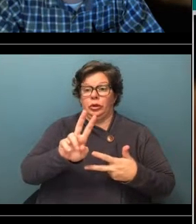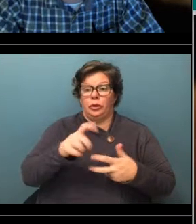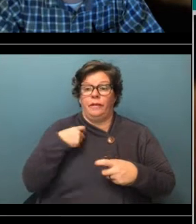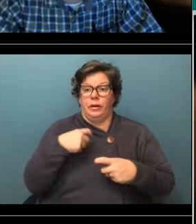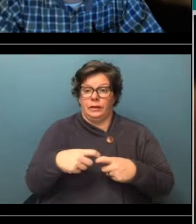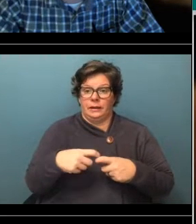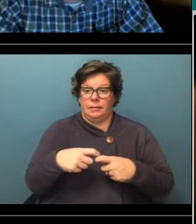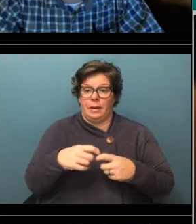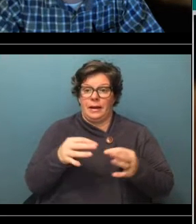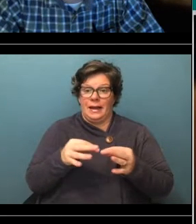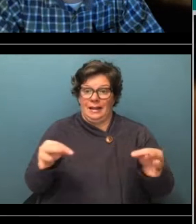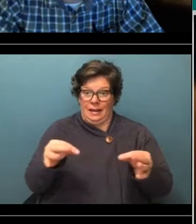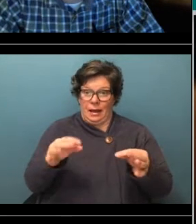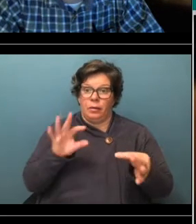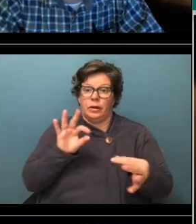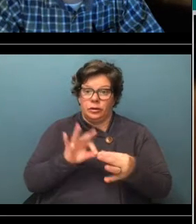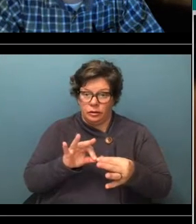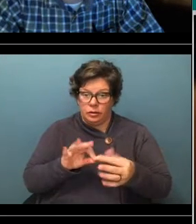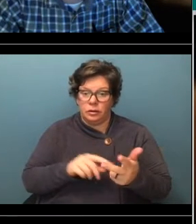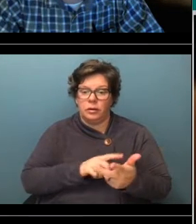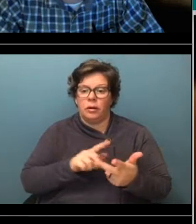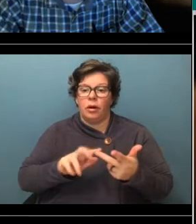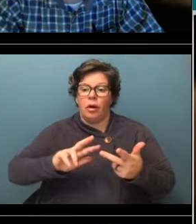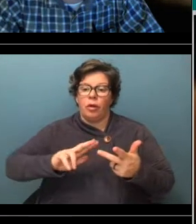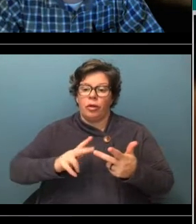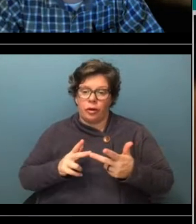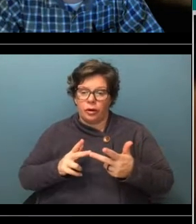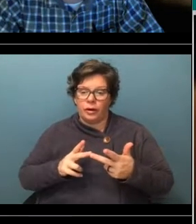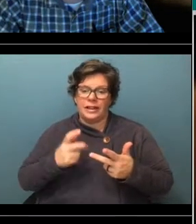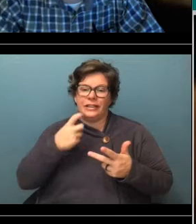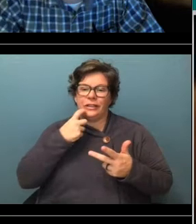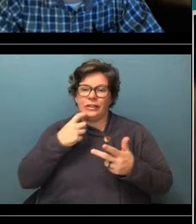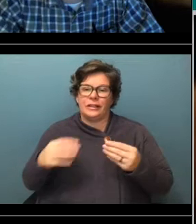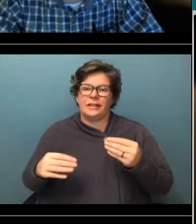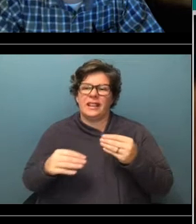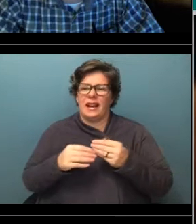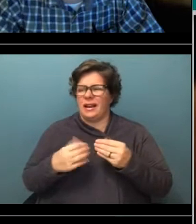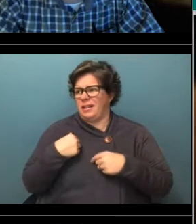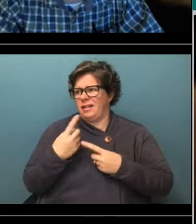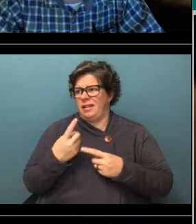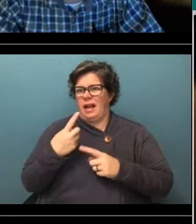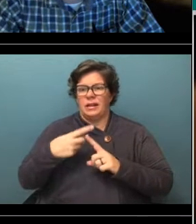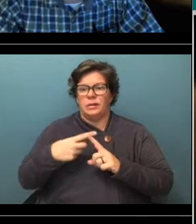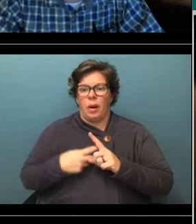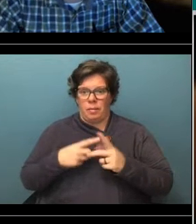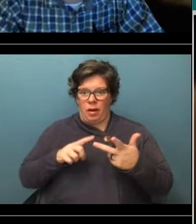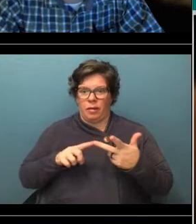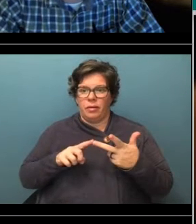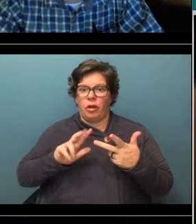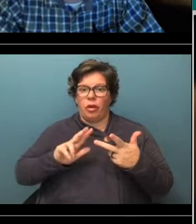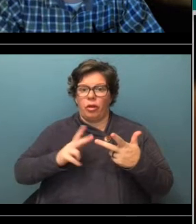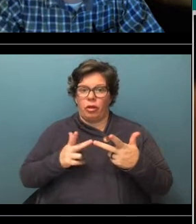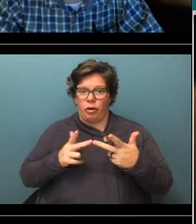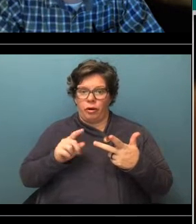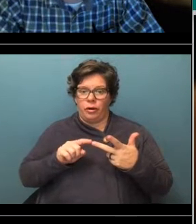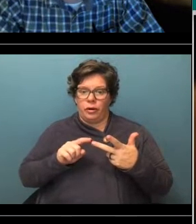Spanish language line. And then the third option was just added within about the last month. And so the third